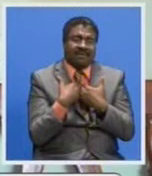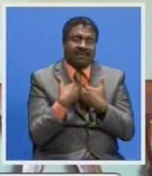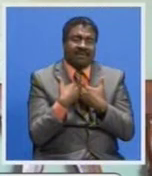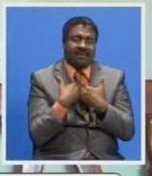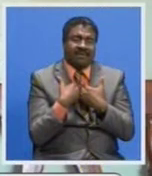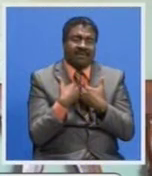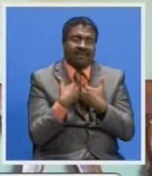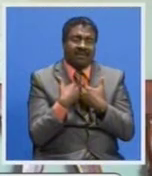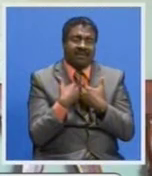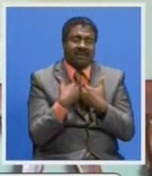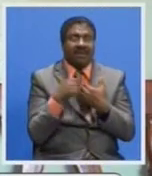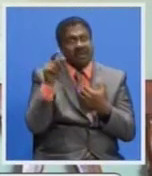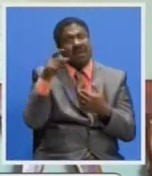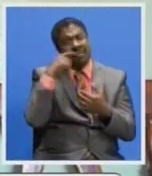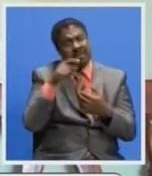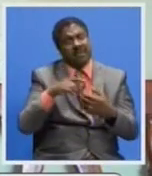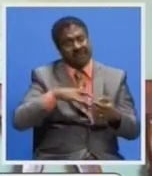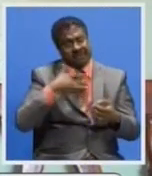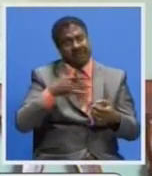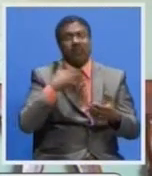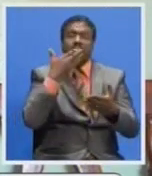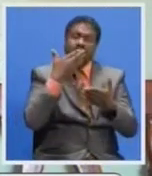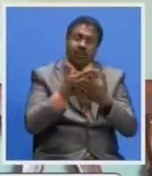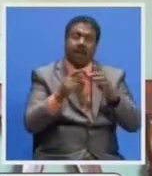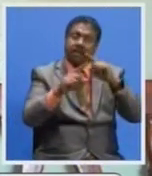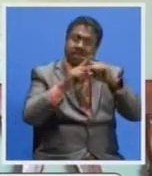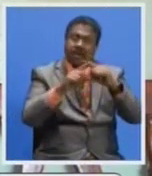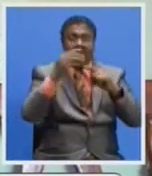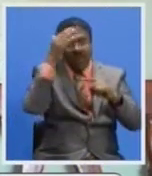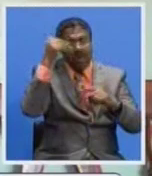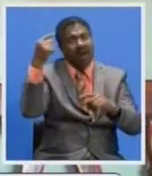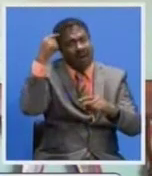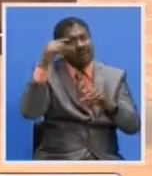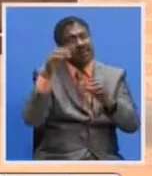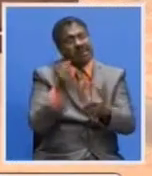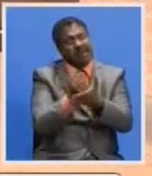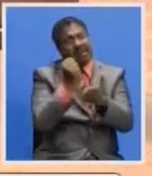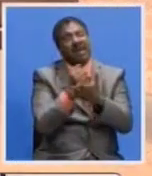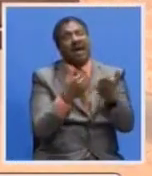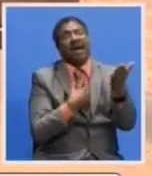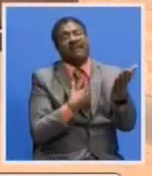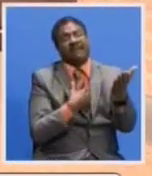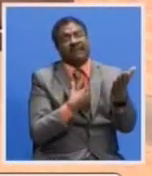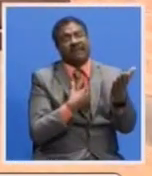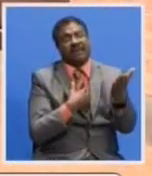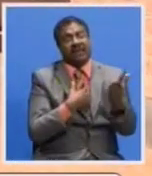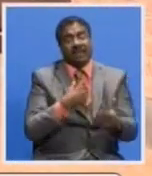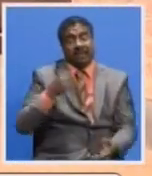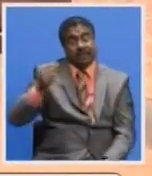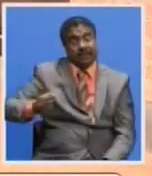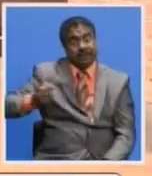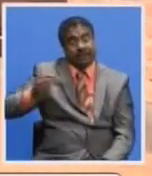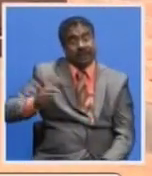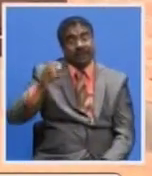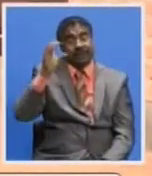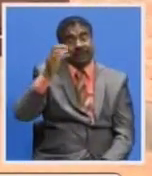a positive step in achieving some of the development goals that we have set. Chief Chikanda is extremely grateful